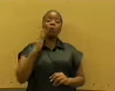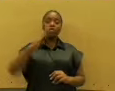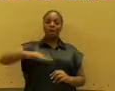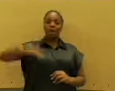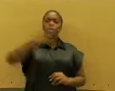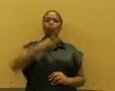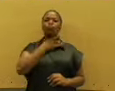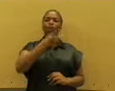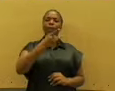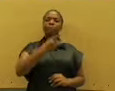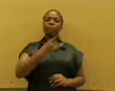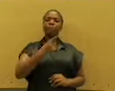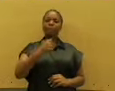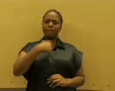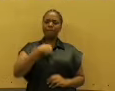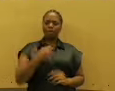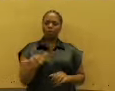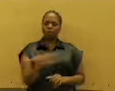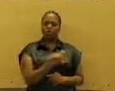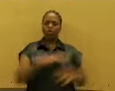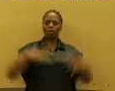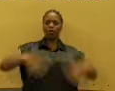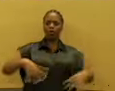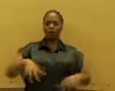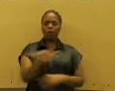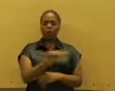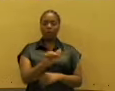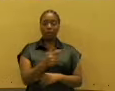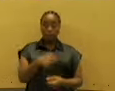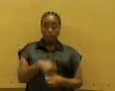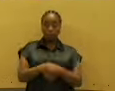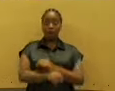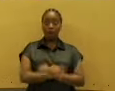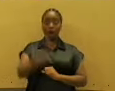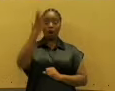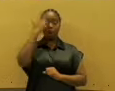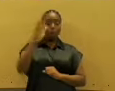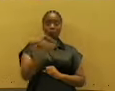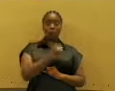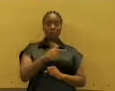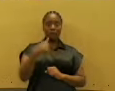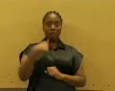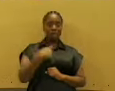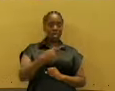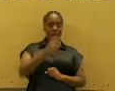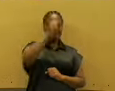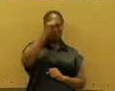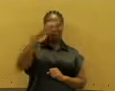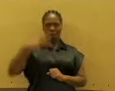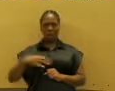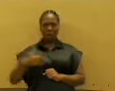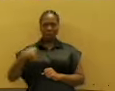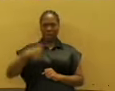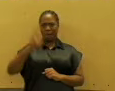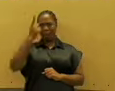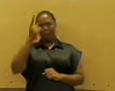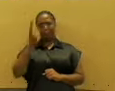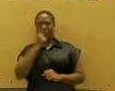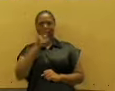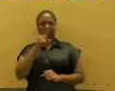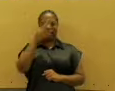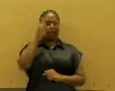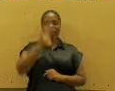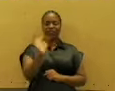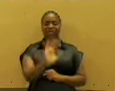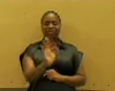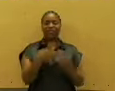the characteristics, what the clothes they wear. They're not born knowing which clothes they're specifically meant to aspire or commit to per